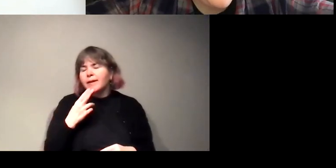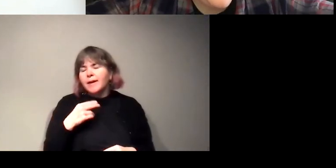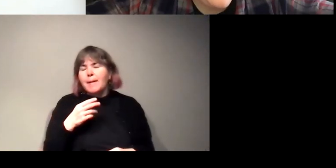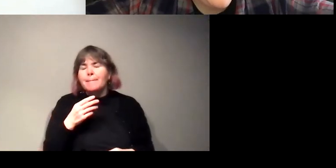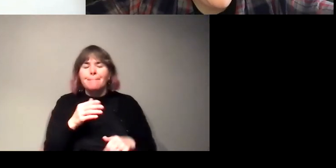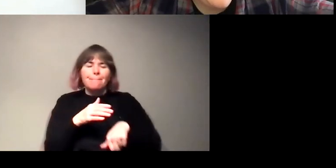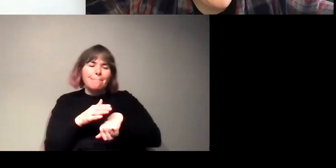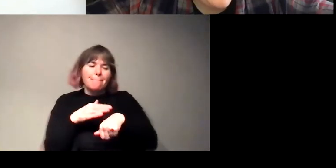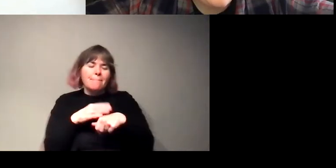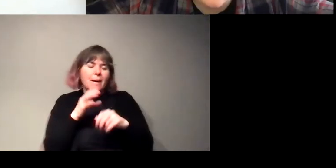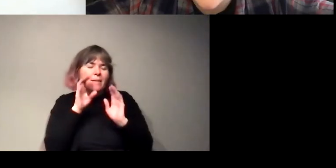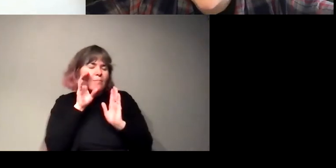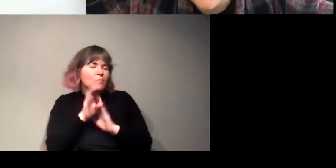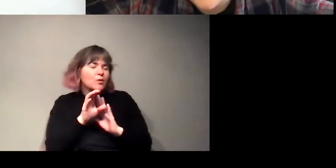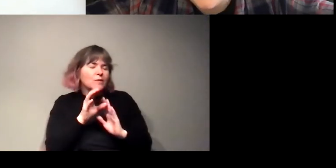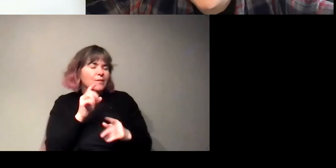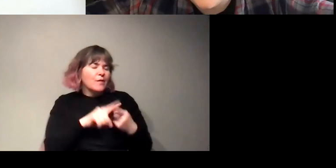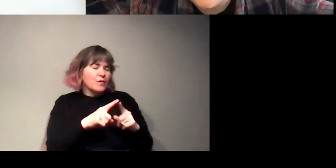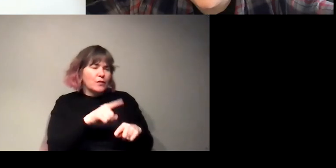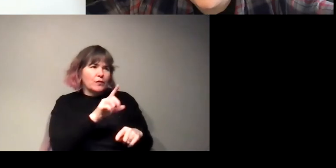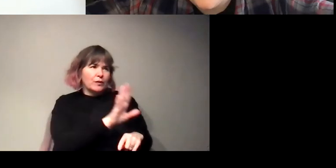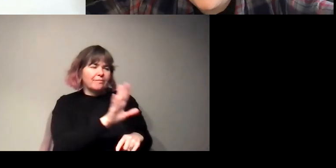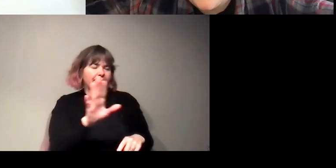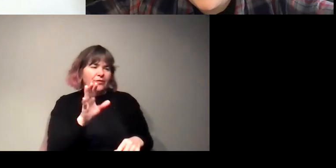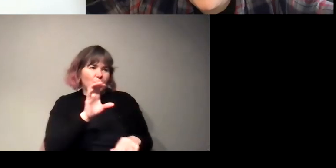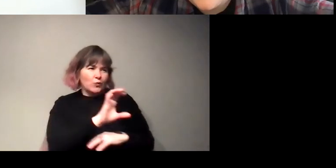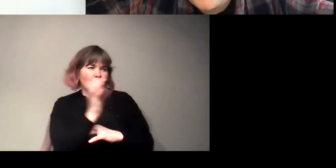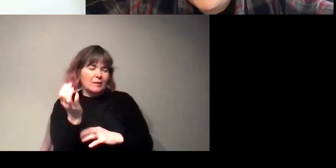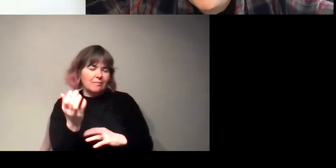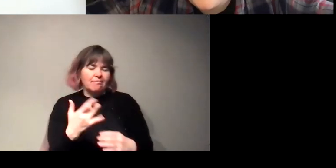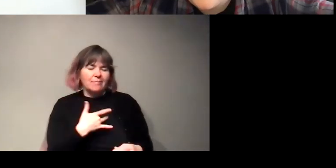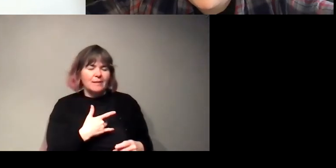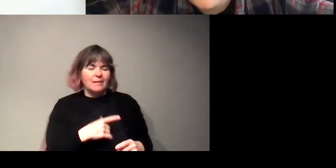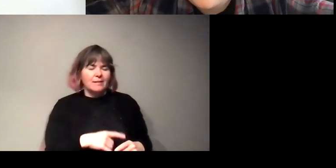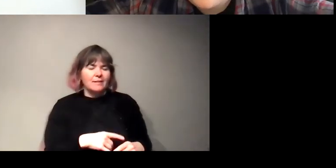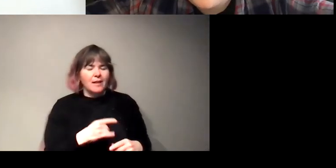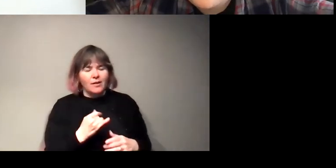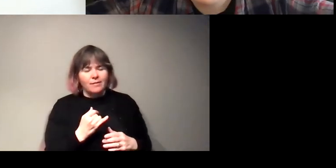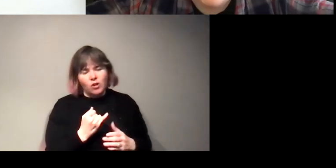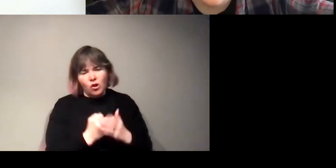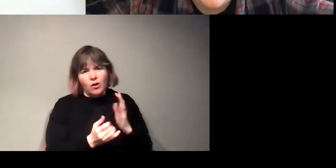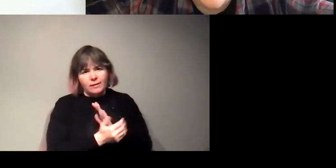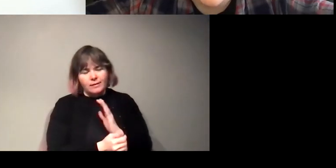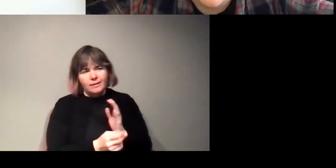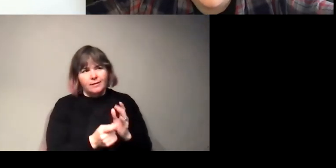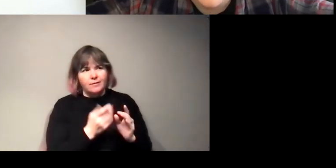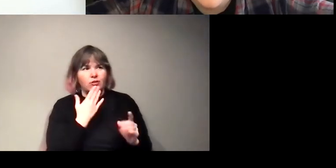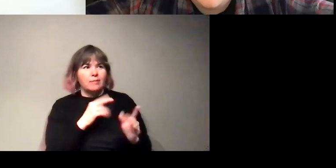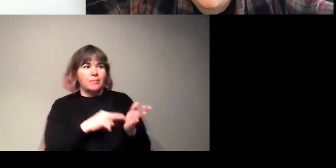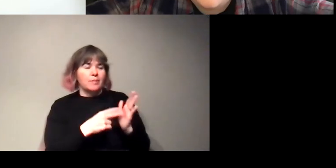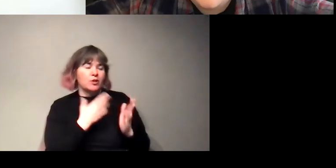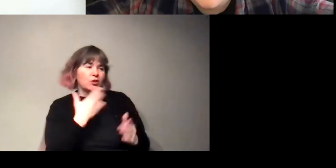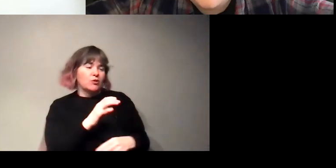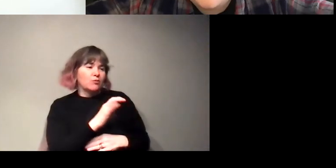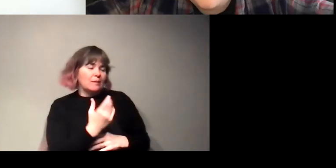for friends for Christmas. Oh, nice. Because that's what art skills are meant for, is good Christmas